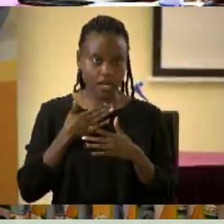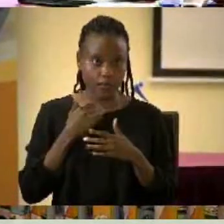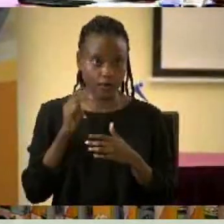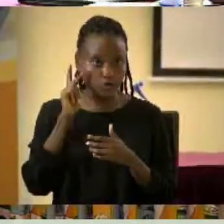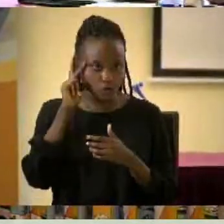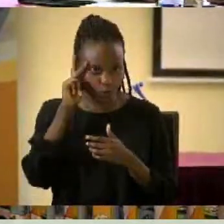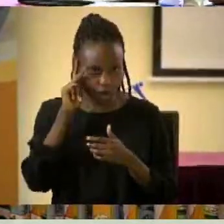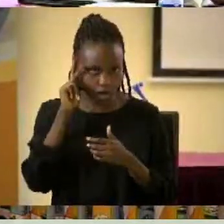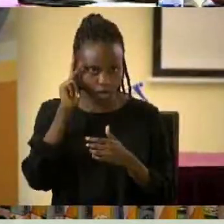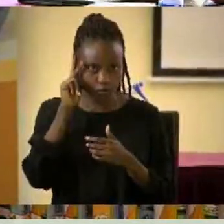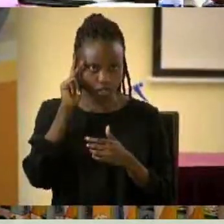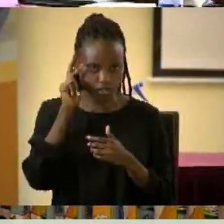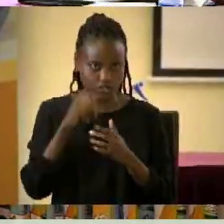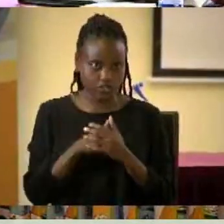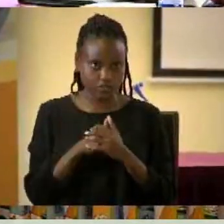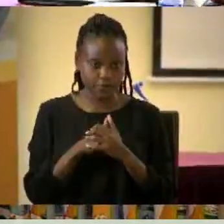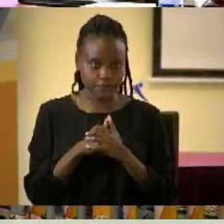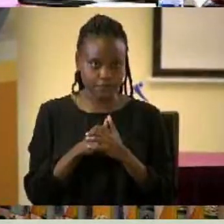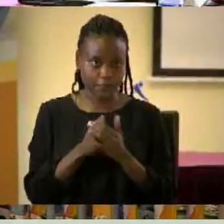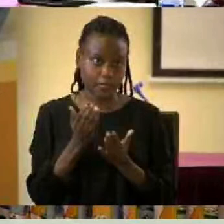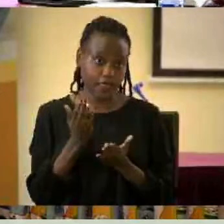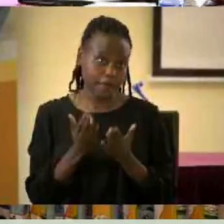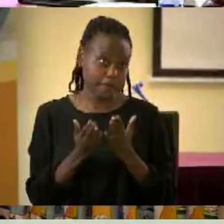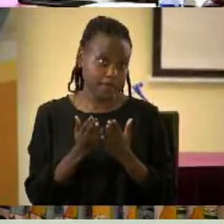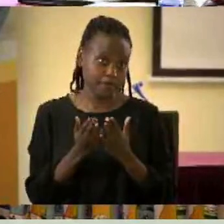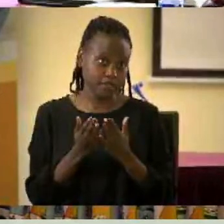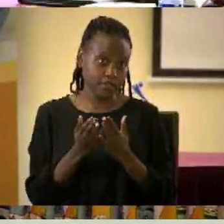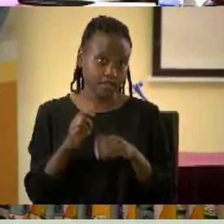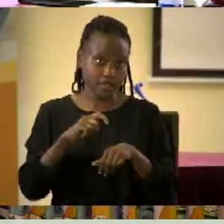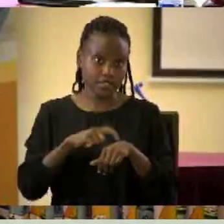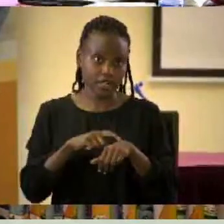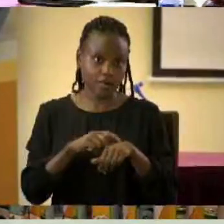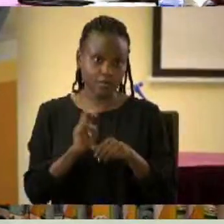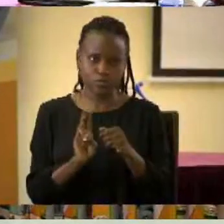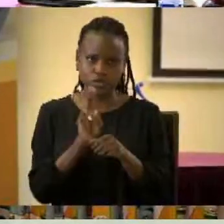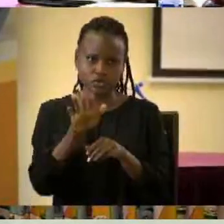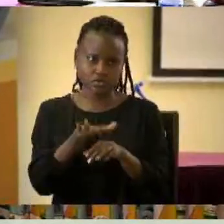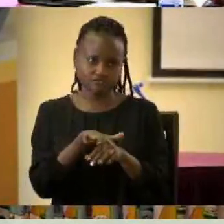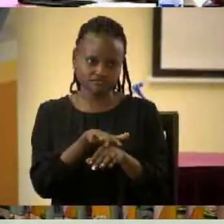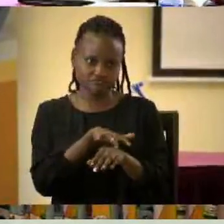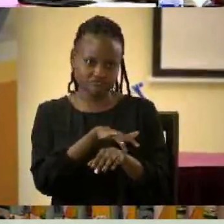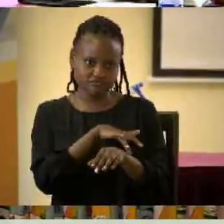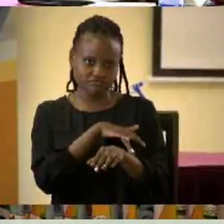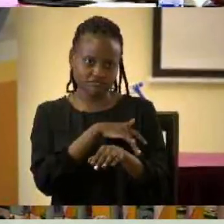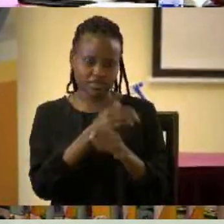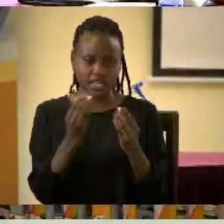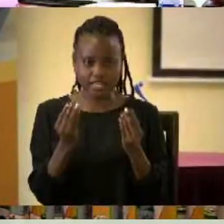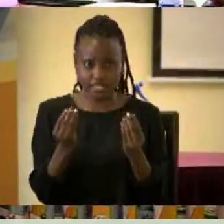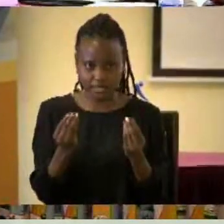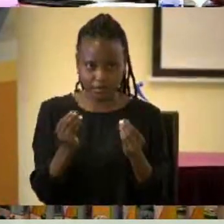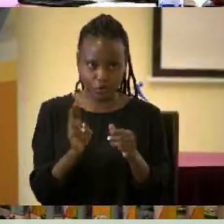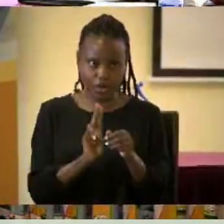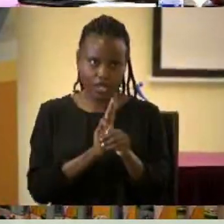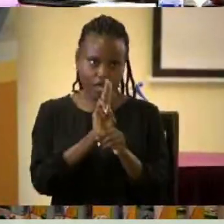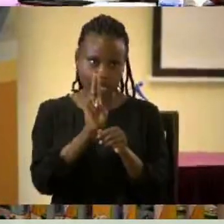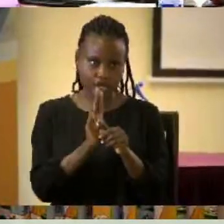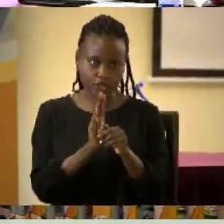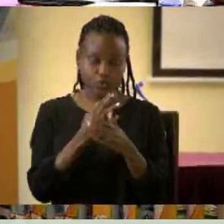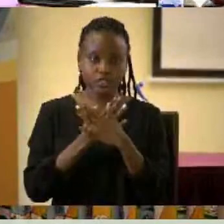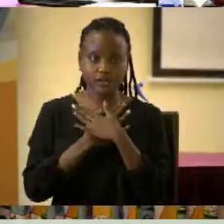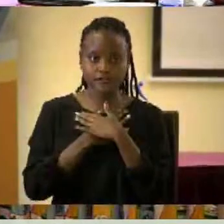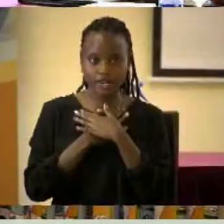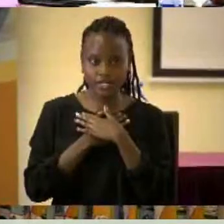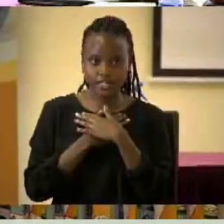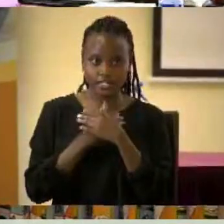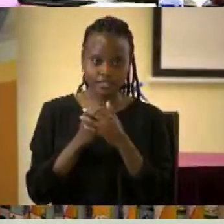that it may be a while before we achieve a system that is as simple and as user-friendly as we would want it to be.